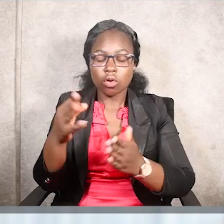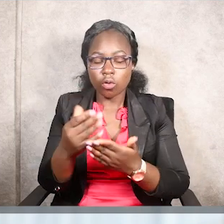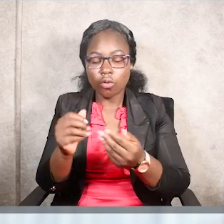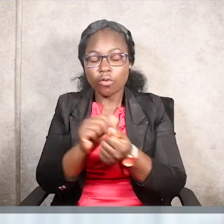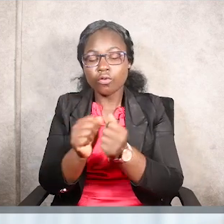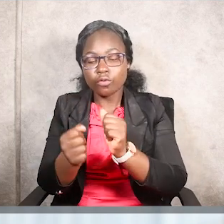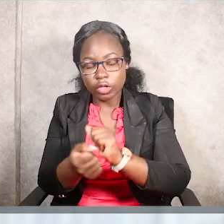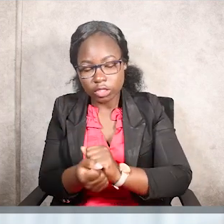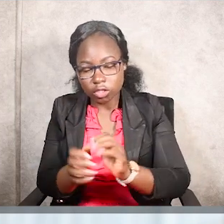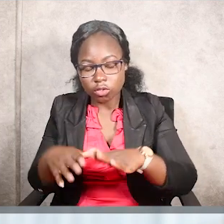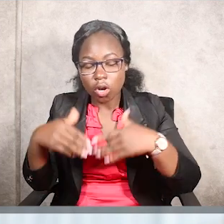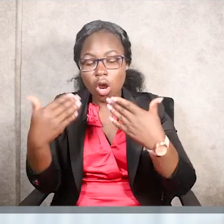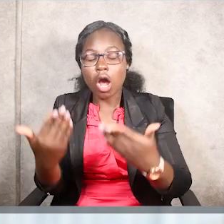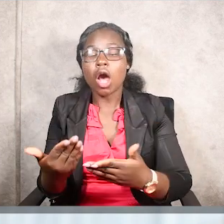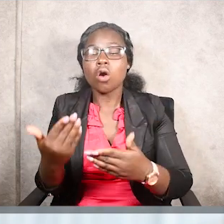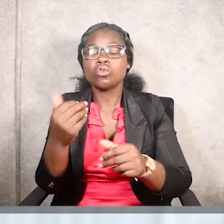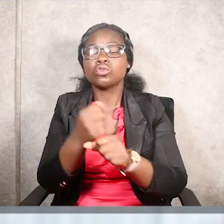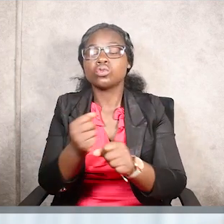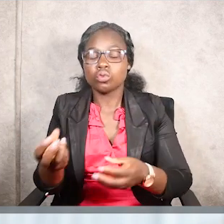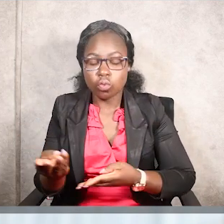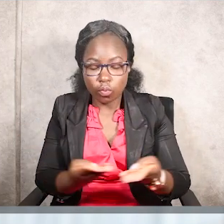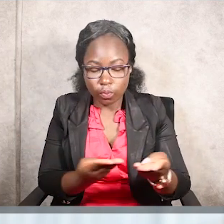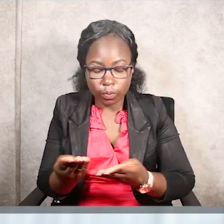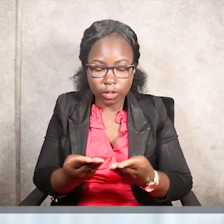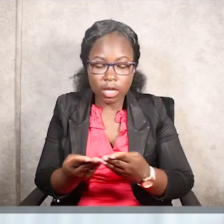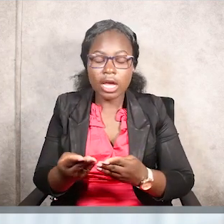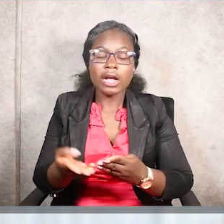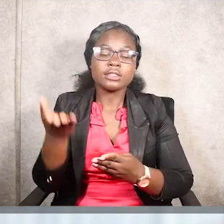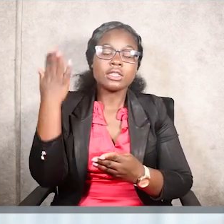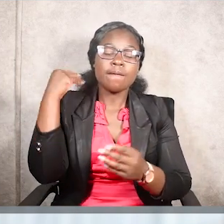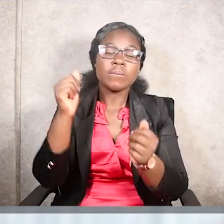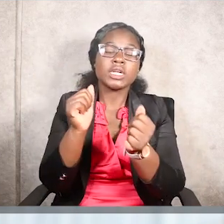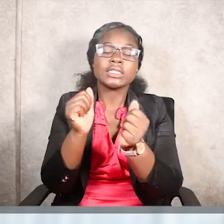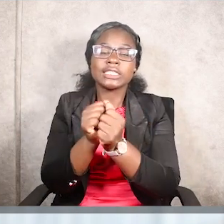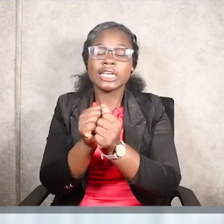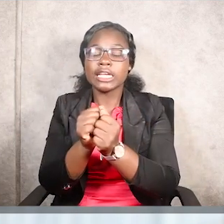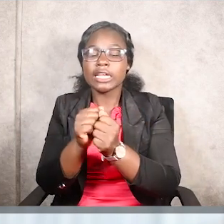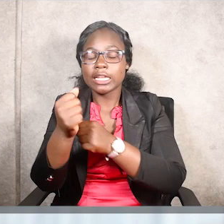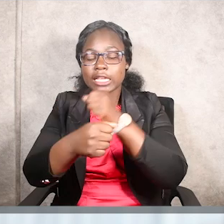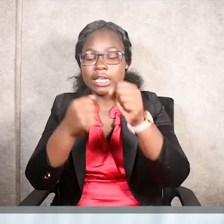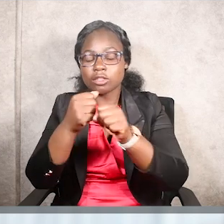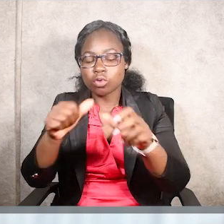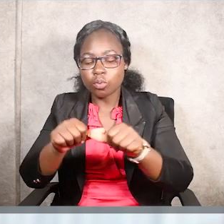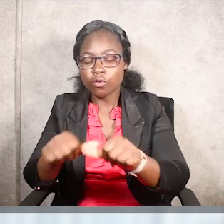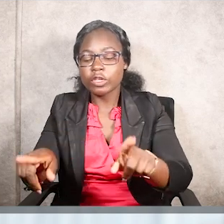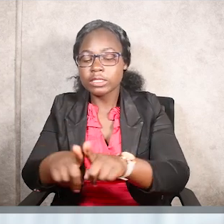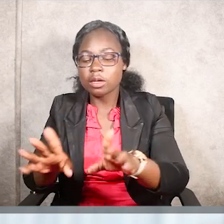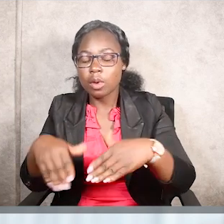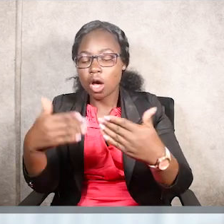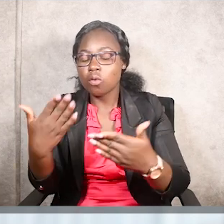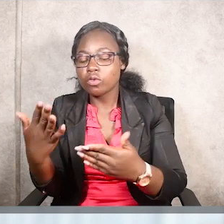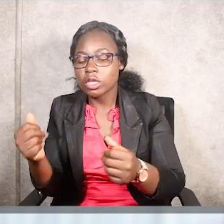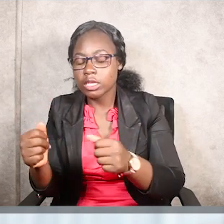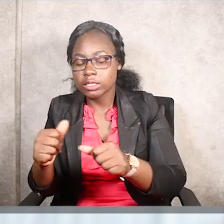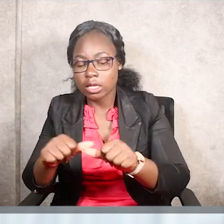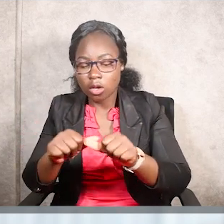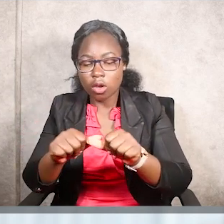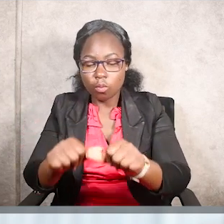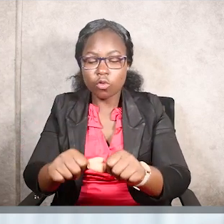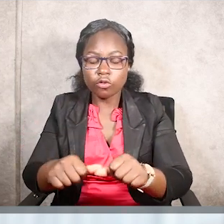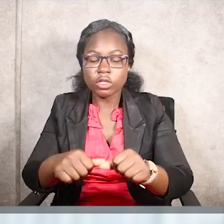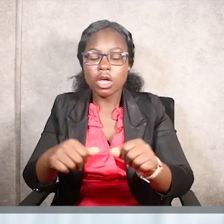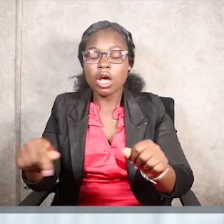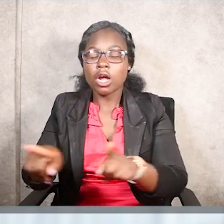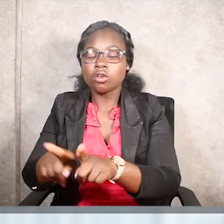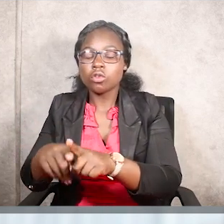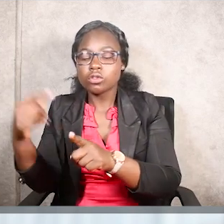not stuck in the way of doing business as it was 10 years ago. You're moving as things move. And then there's also enhanced